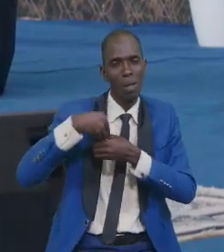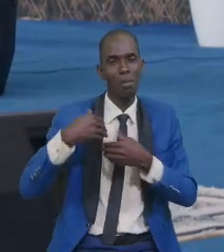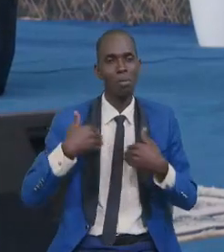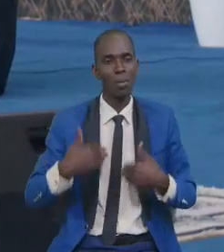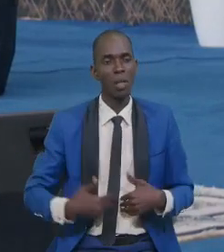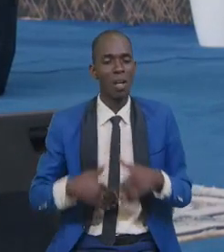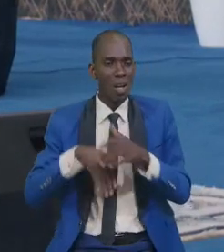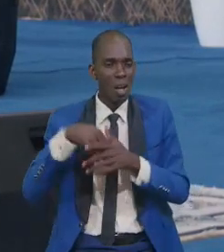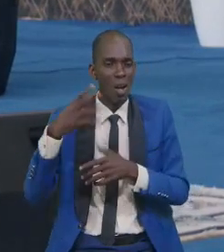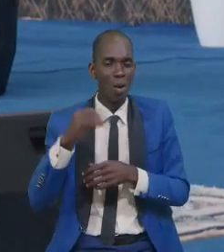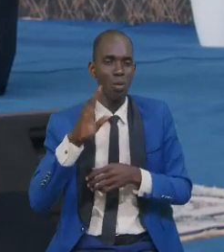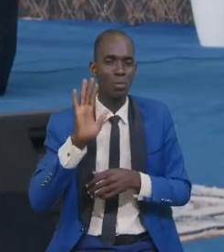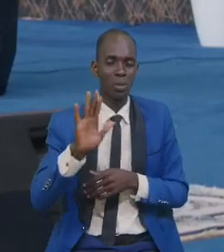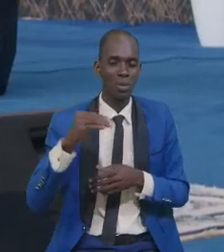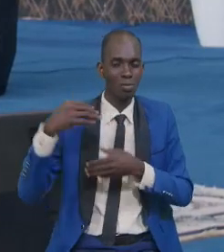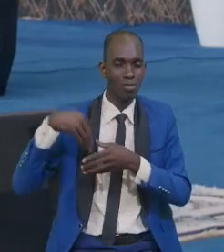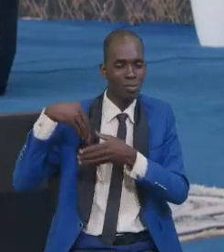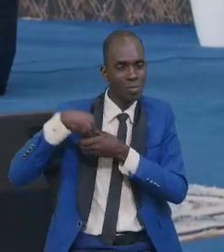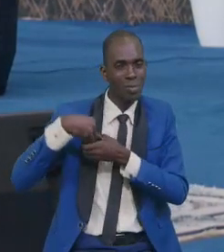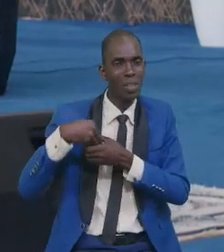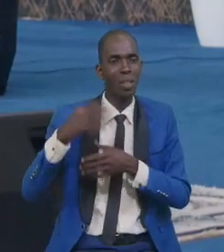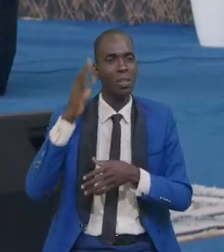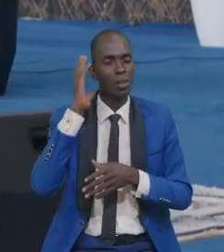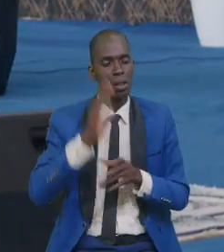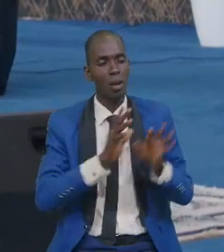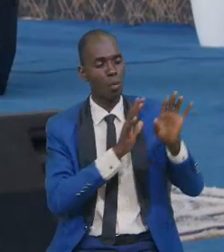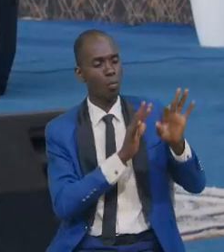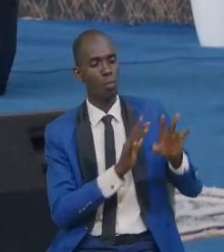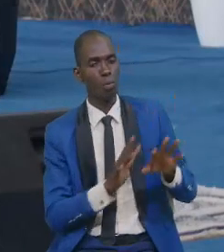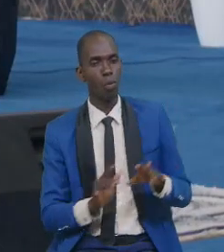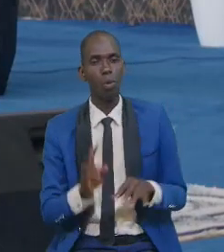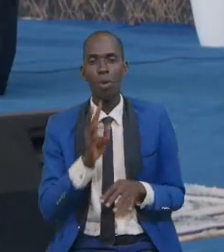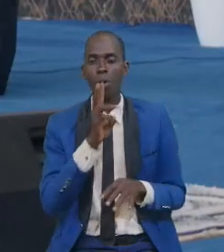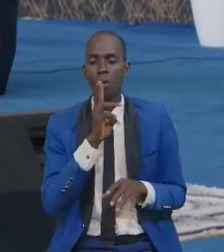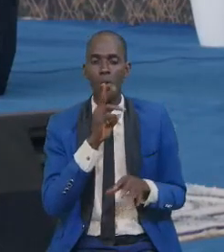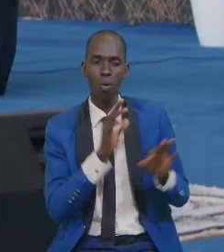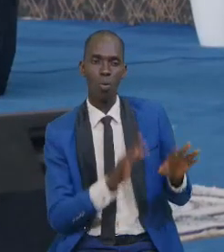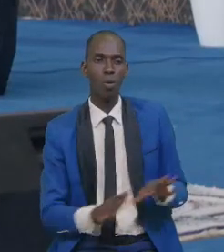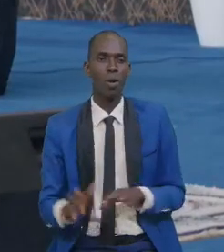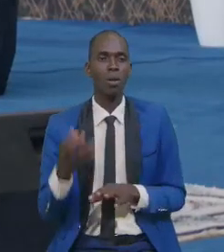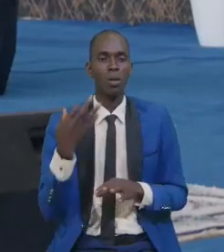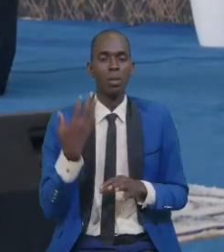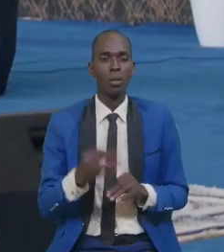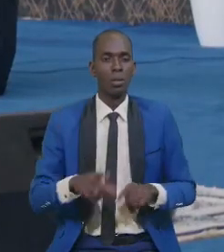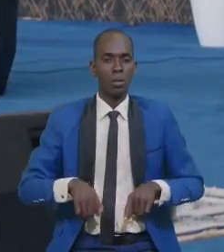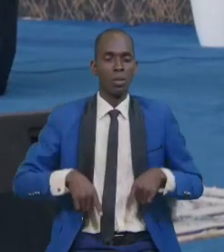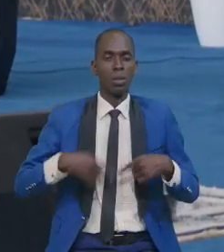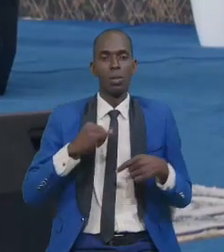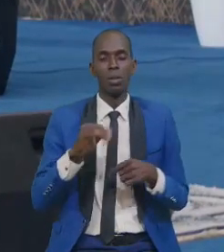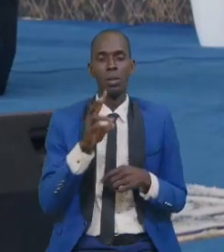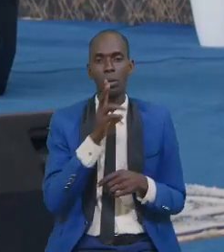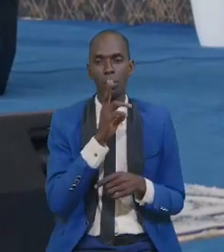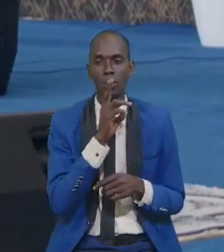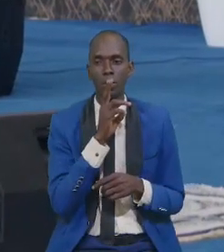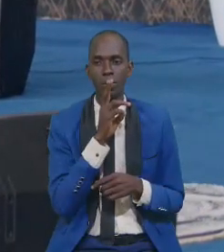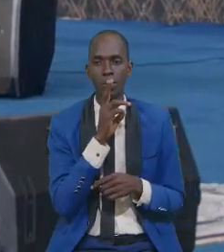his inner man shall flow rivers of living water. It